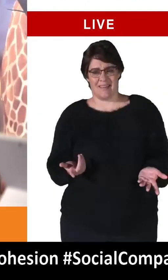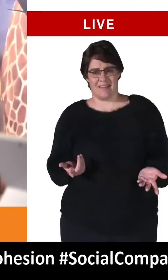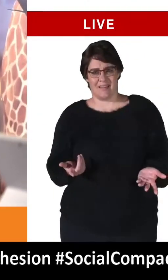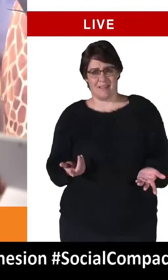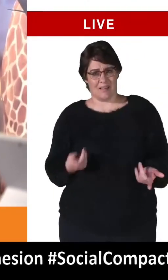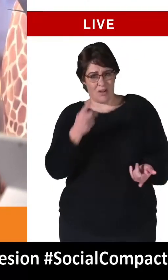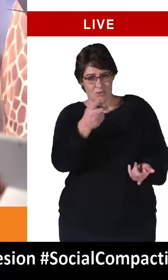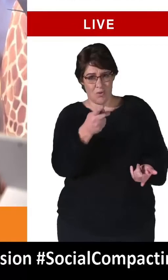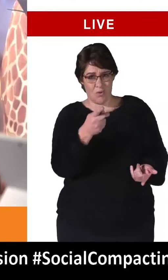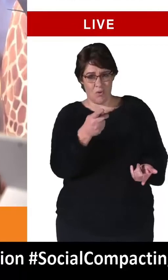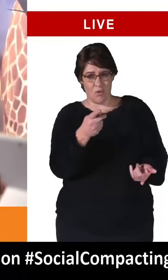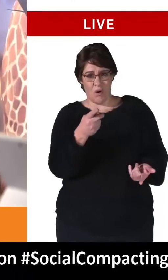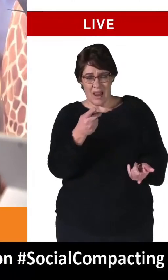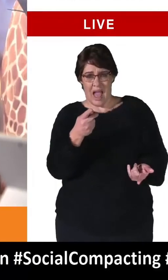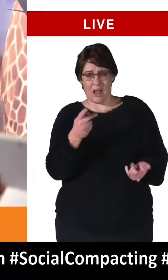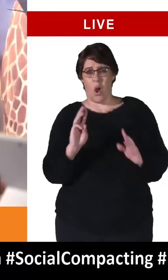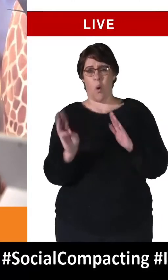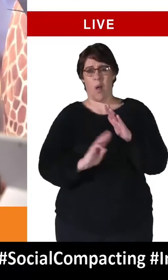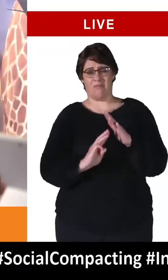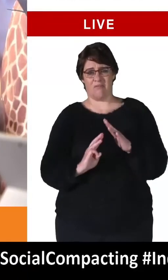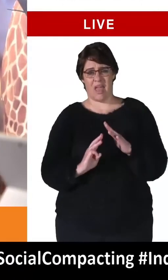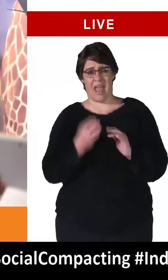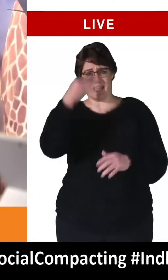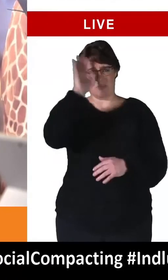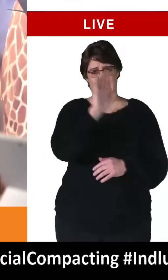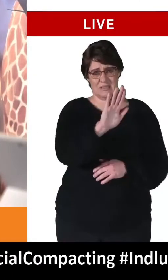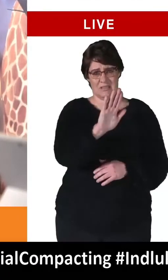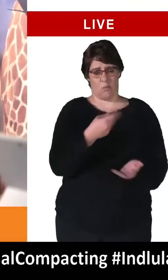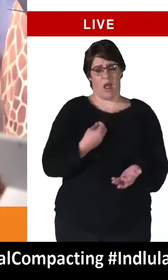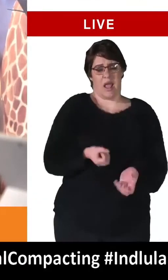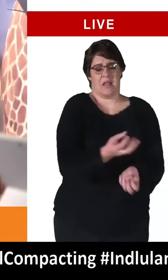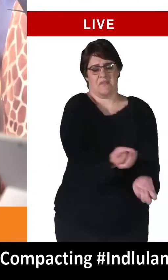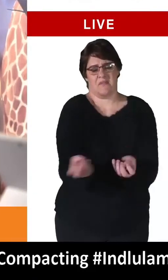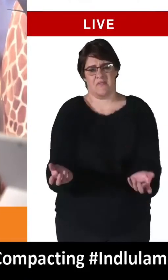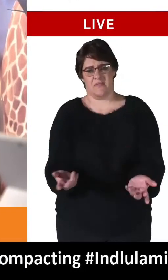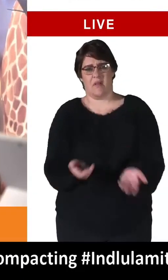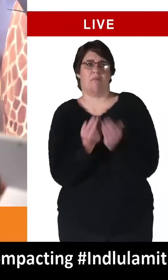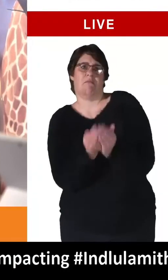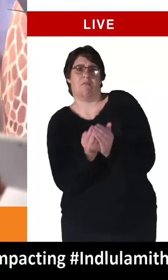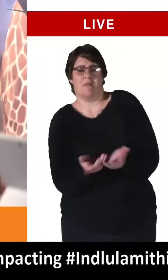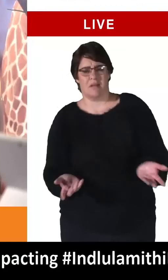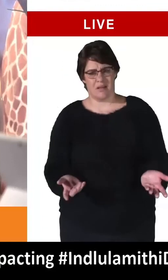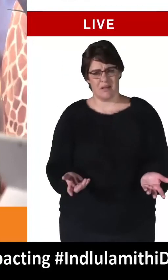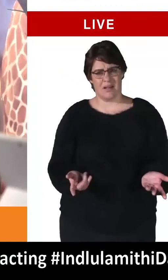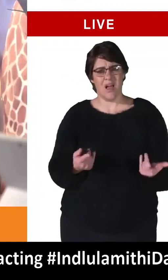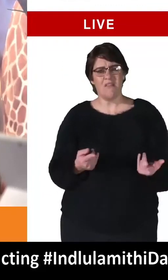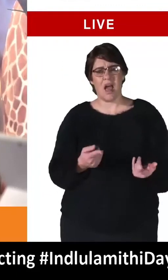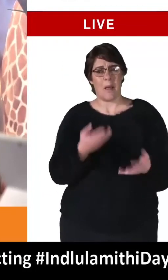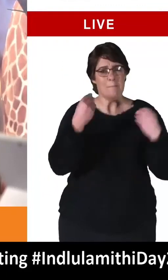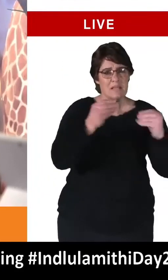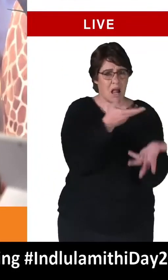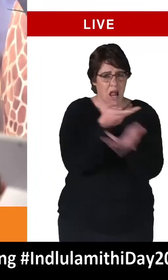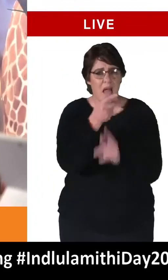Are you not having a welfare state? When we confront these issues in a discourse with business, they